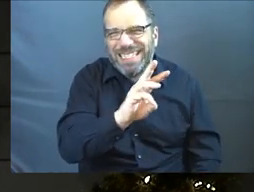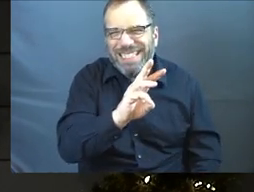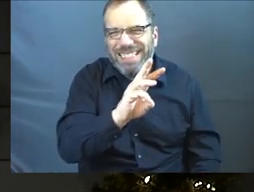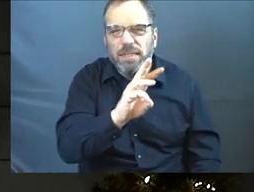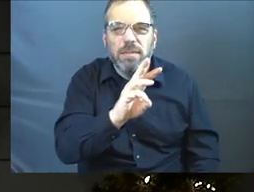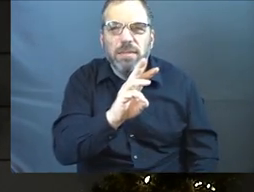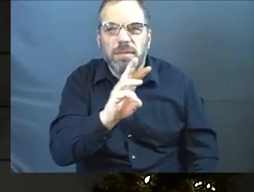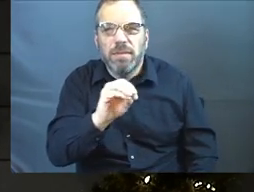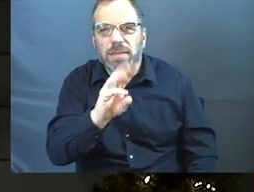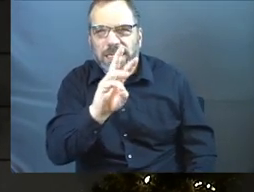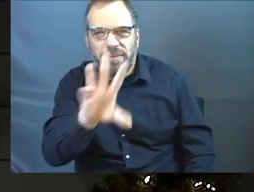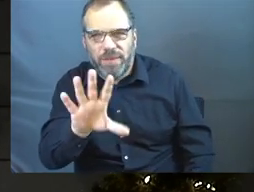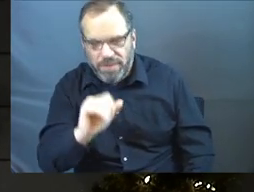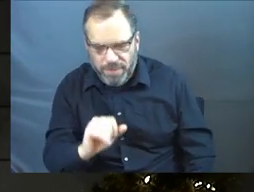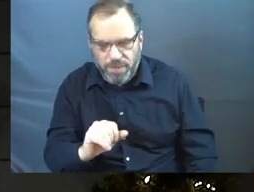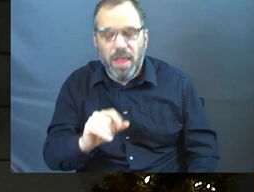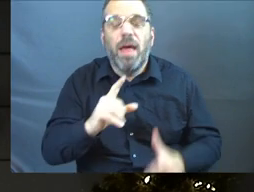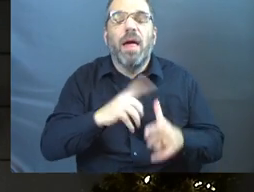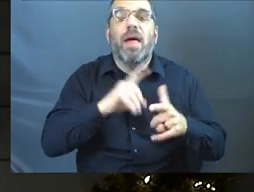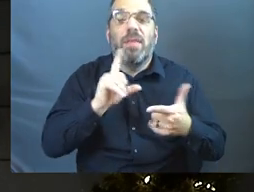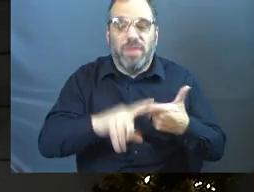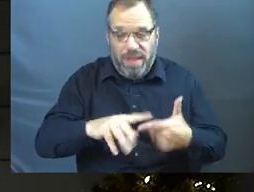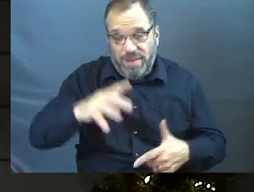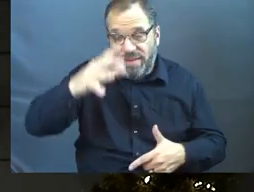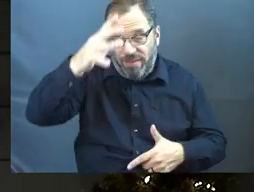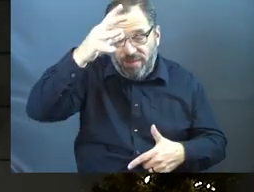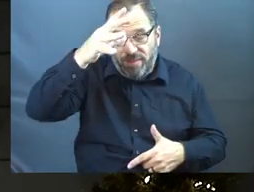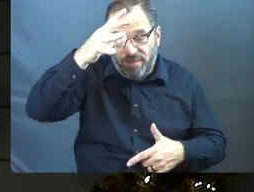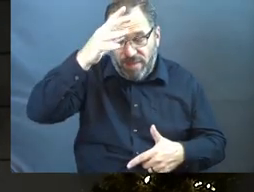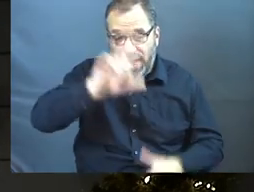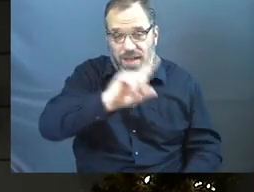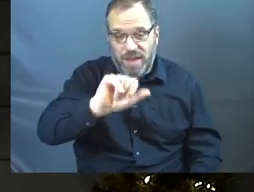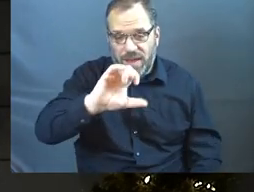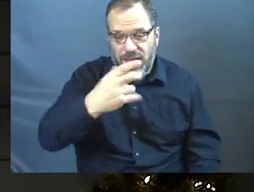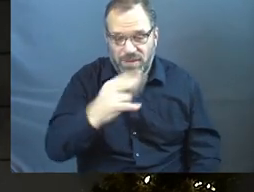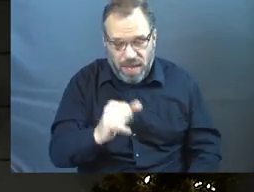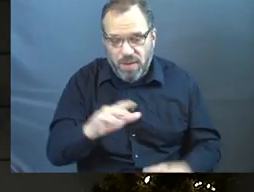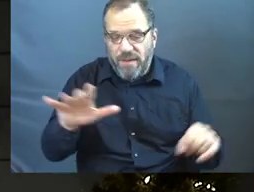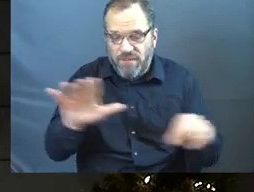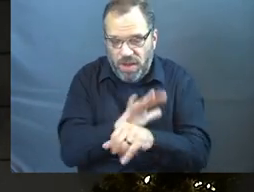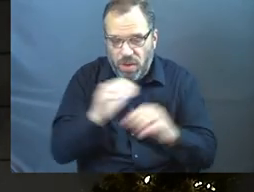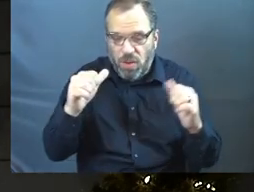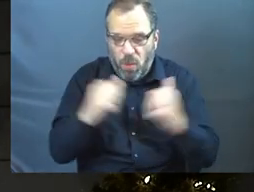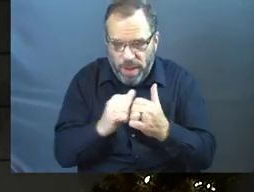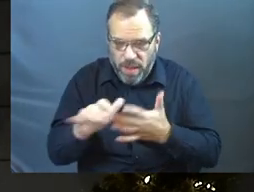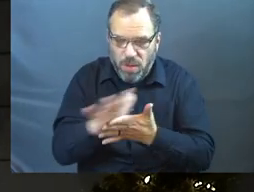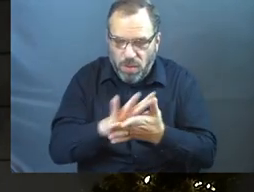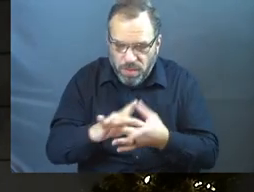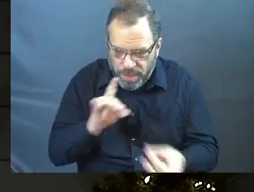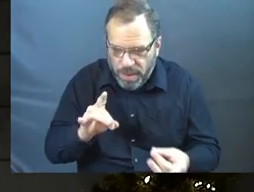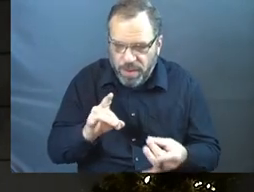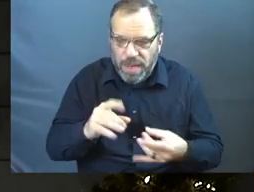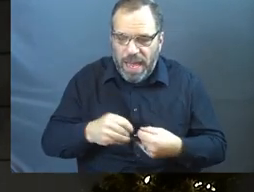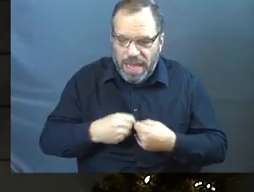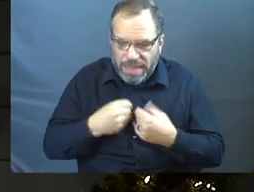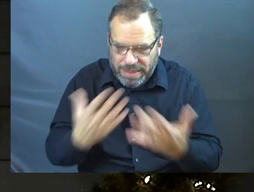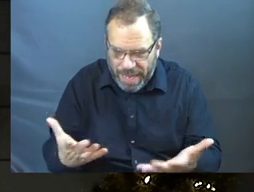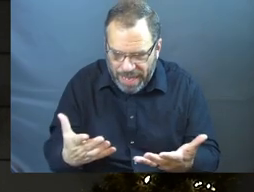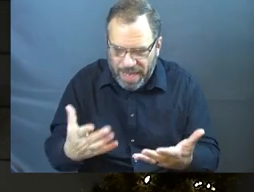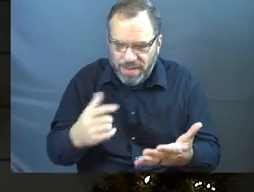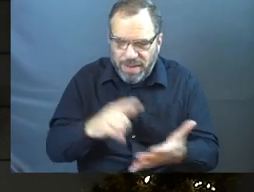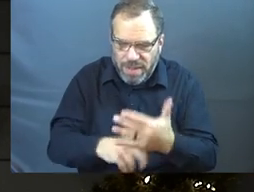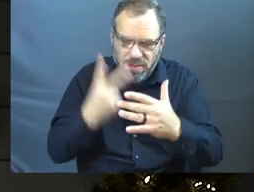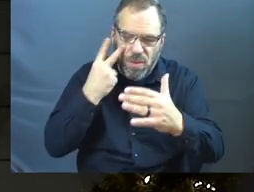big chunk of Scripture, so stick with me. It says, then his father, John's father, Zechariah, was filled with the Holy Spirit and gave